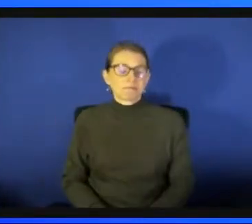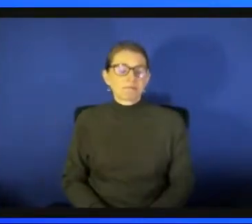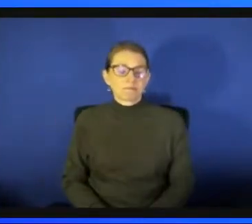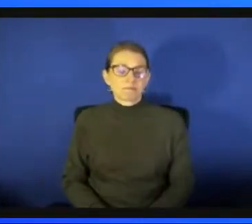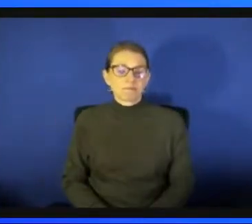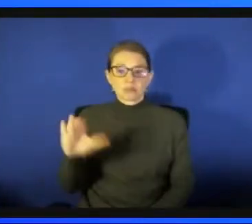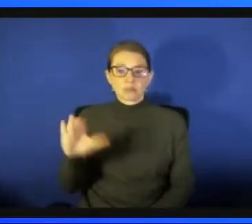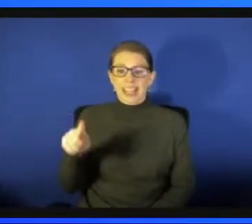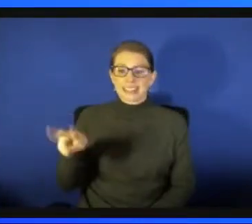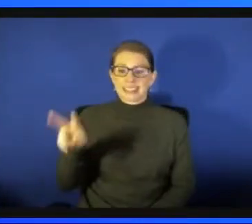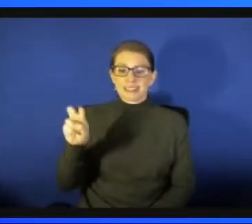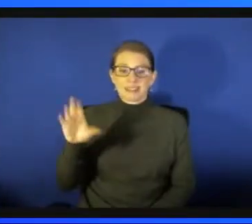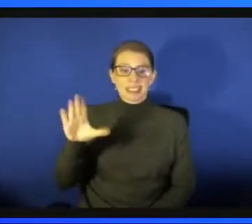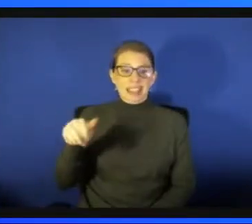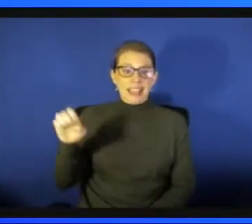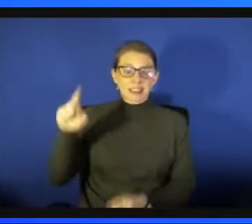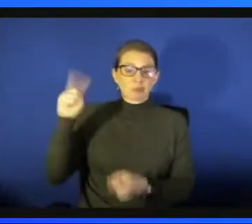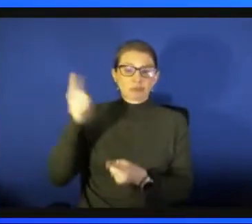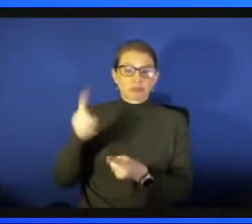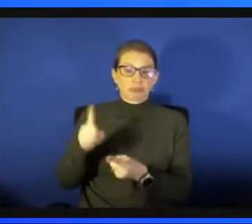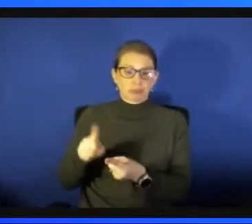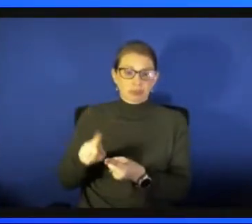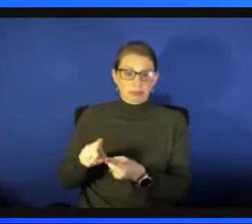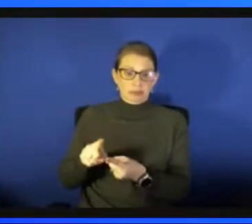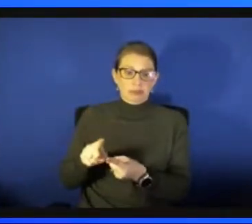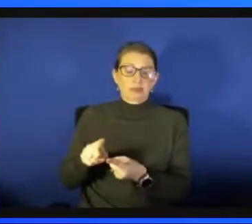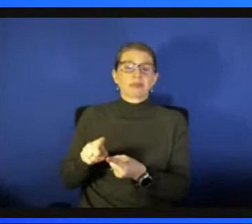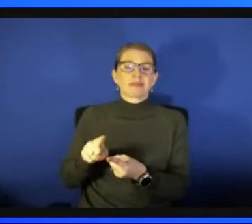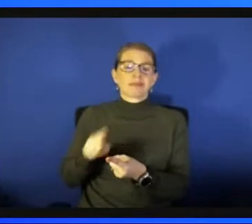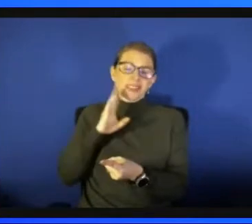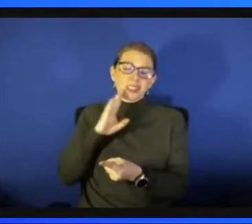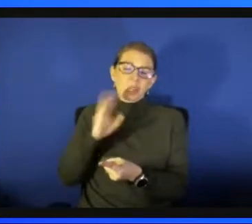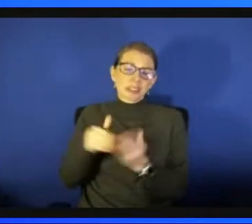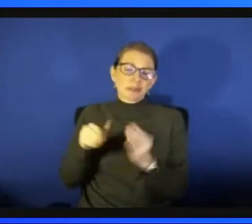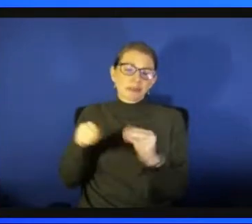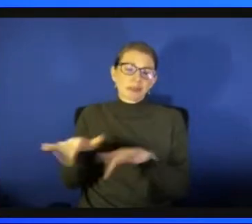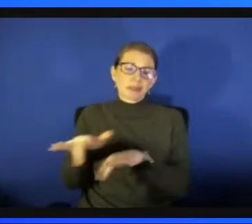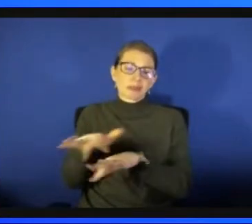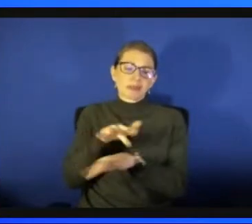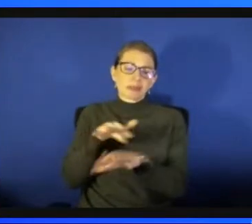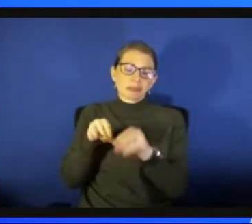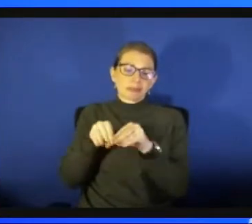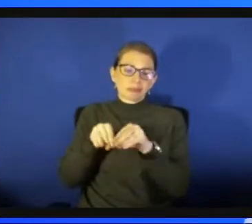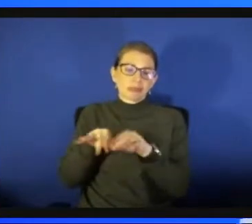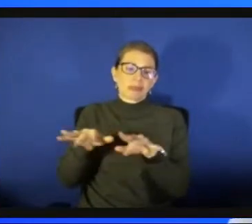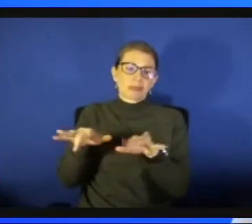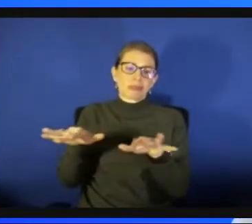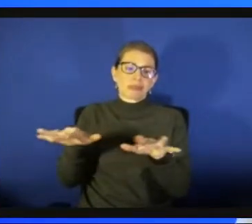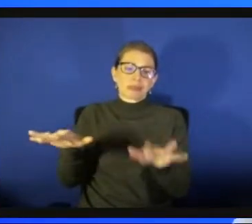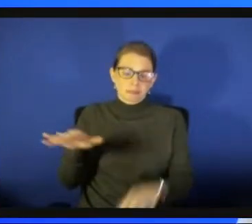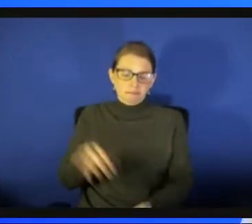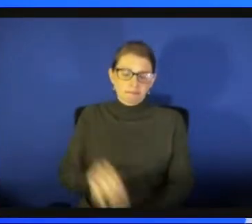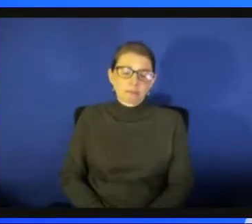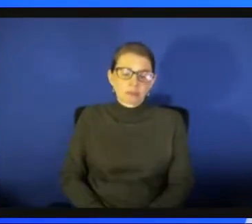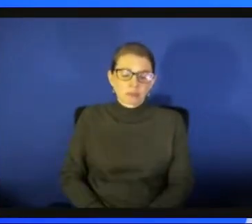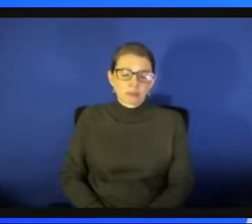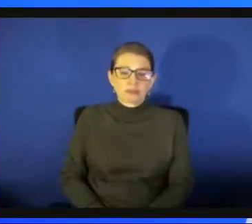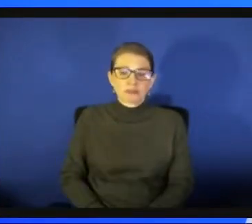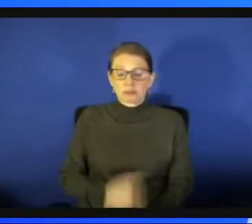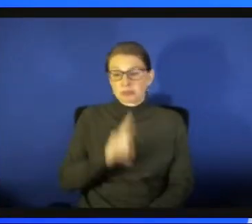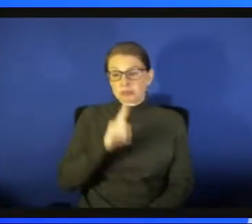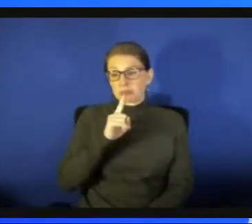continue to go down. Again, we know there is some level of circulation of the virus out there in the community, but overall, we are happy to